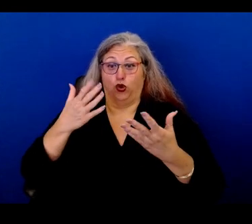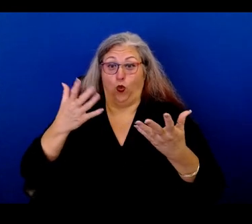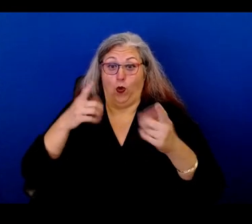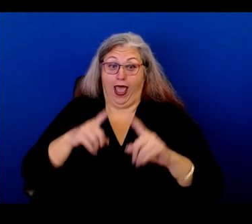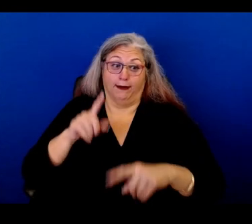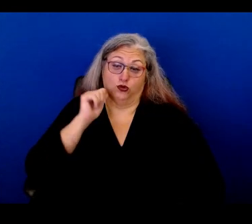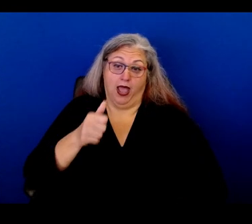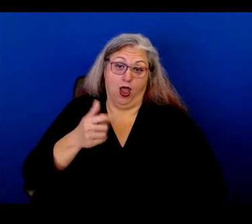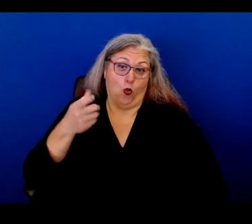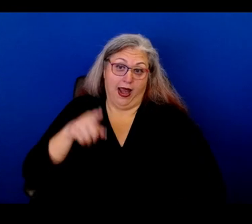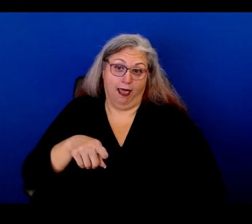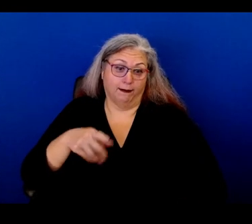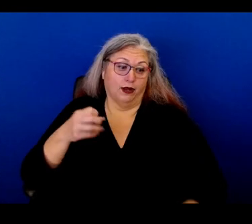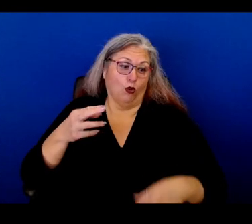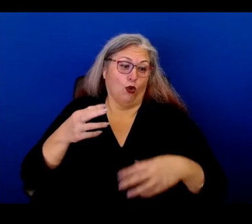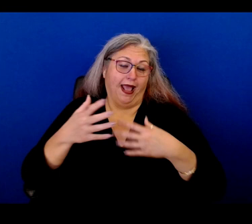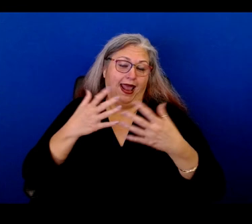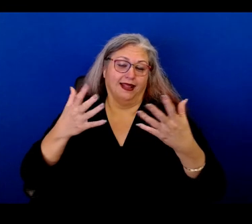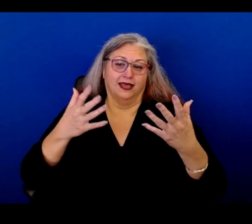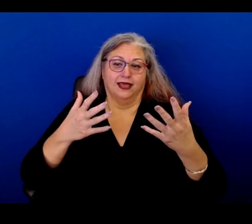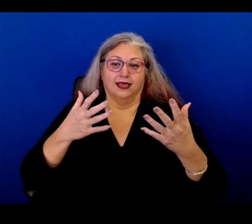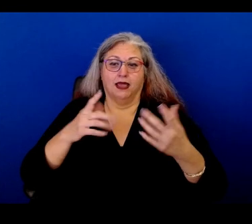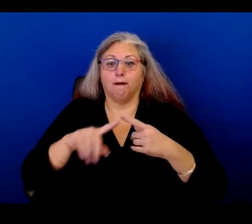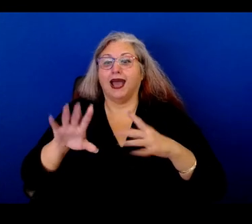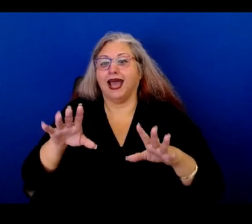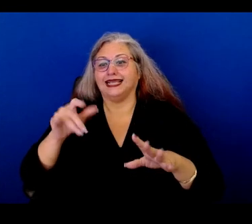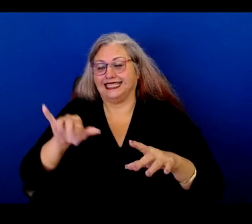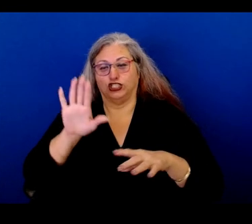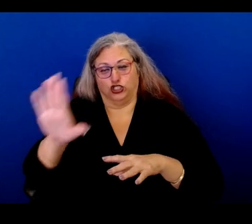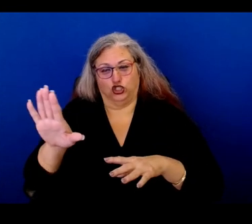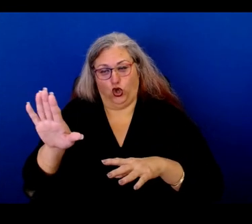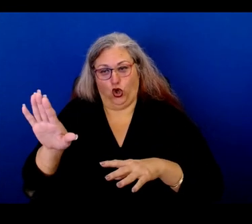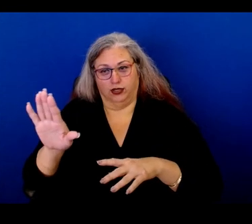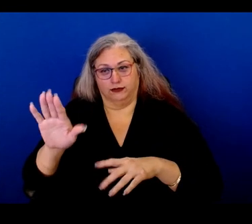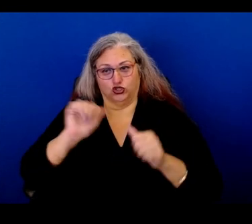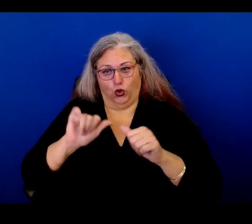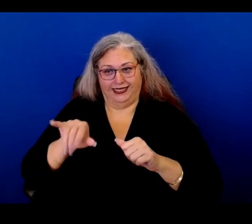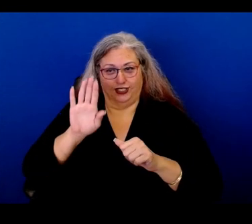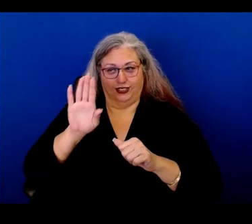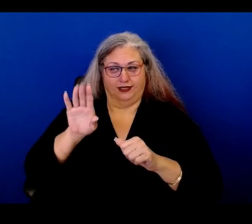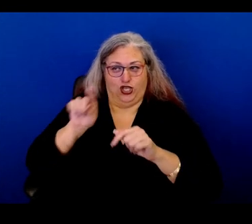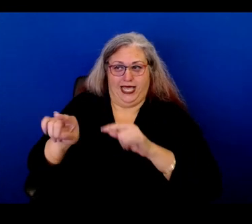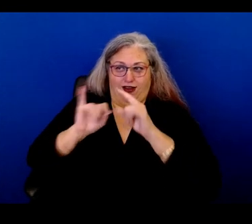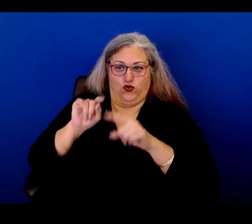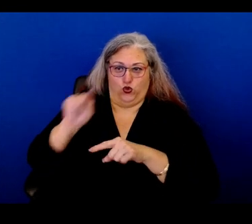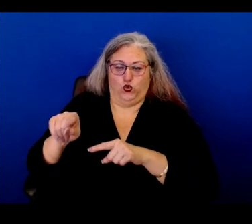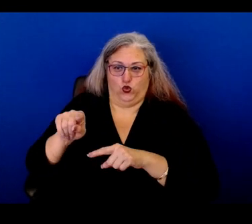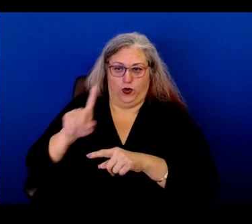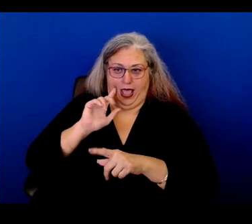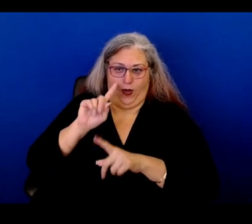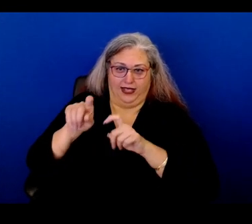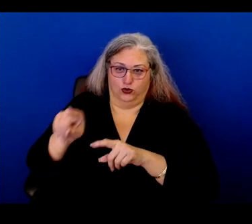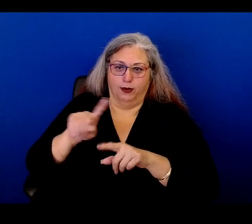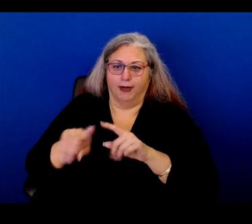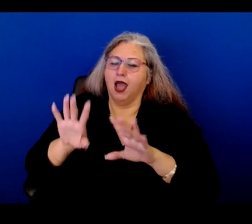any of that. But let's just say, since this is your show, since it's your interview, we'll just go with that. Okay, but I want to give that caveat.